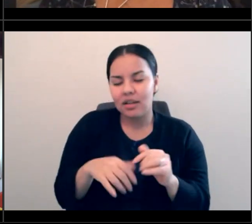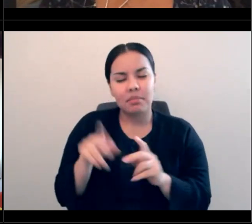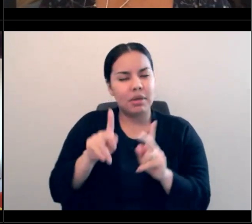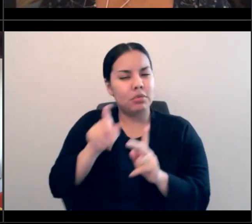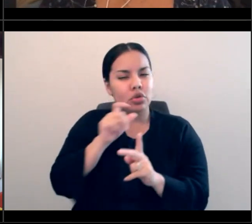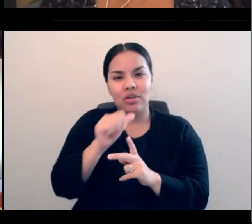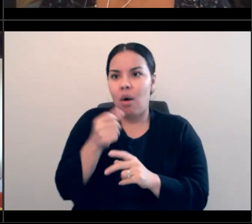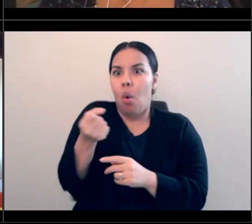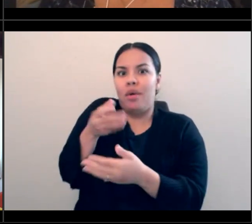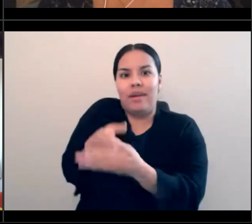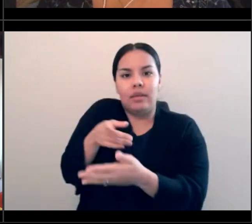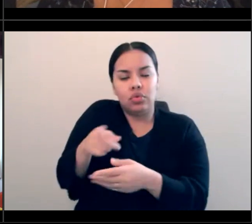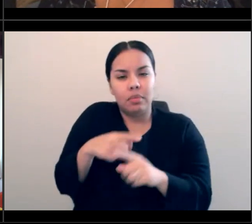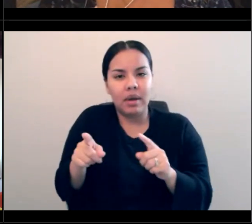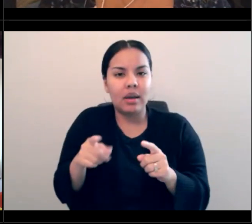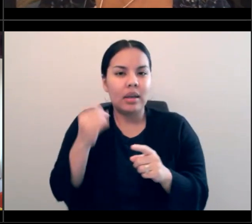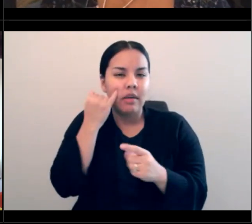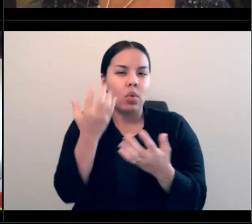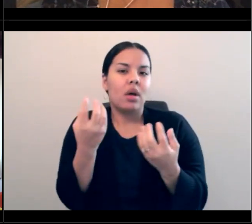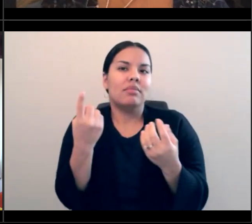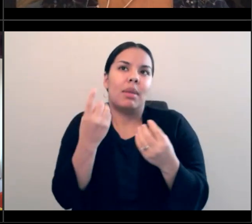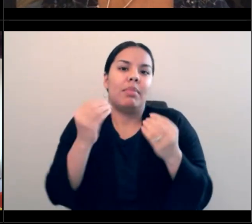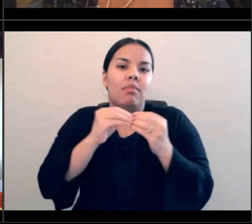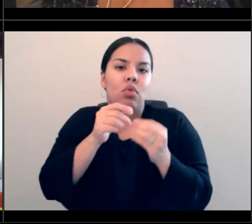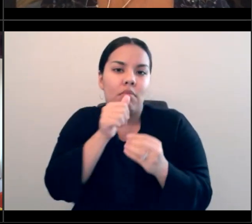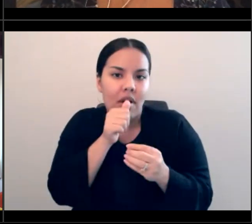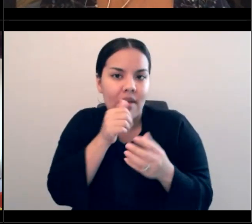you're looking for a heuristic, that might be what I would go with.